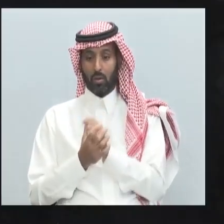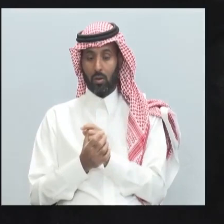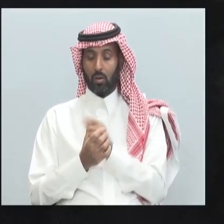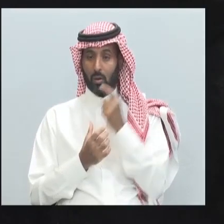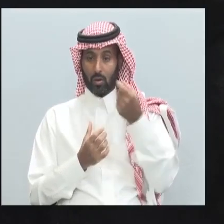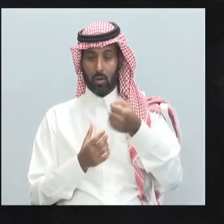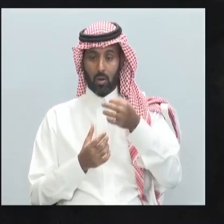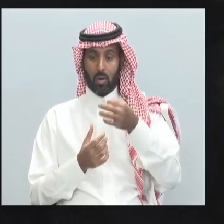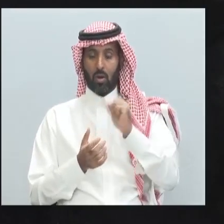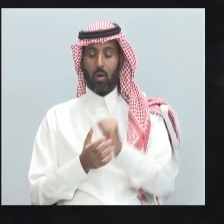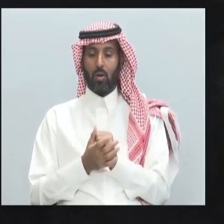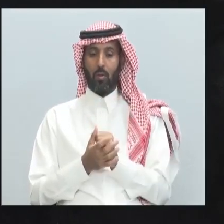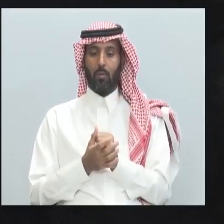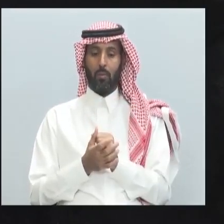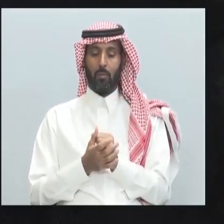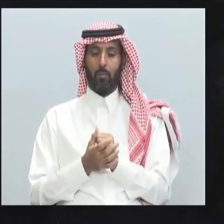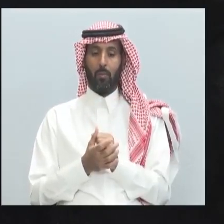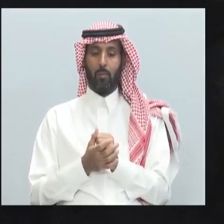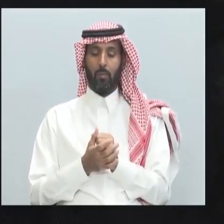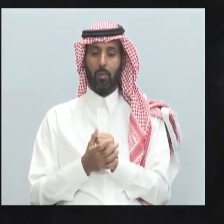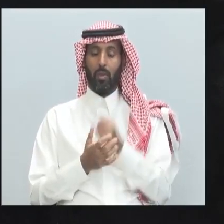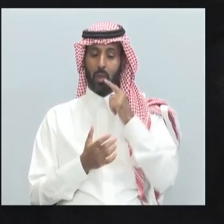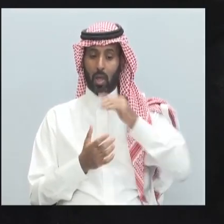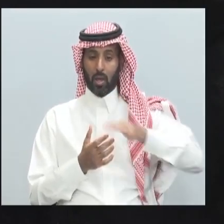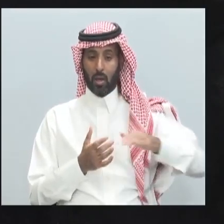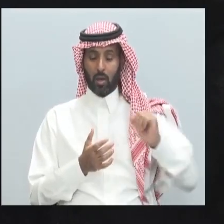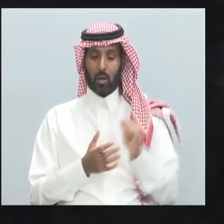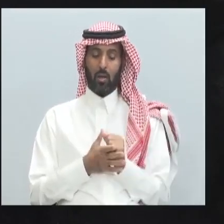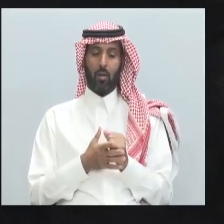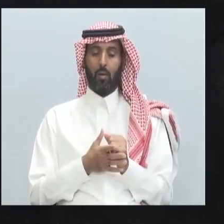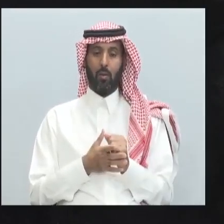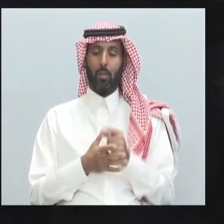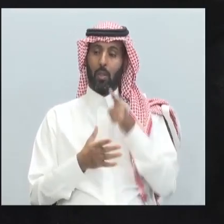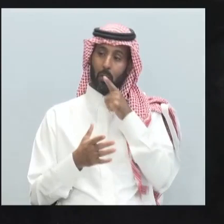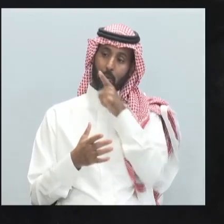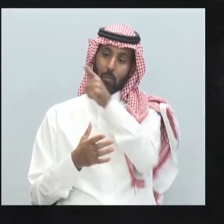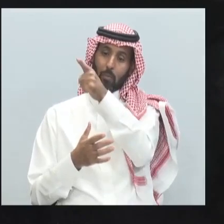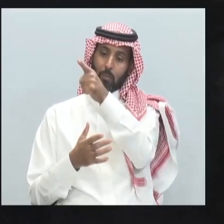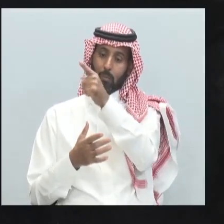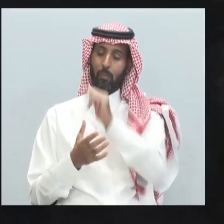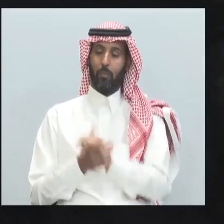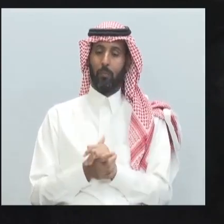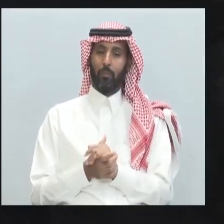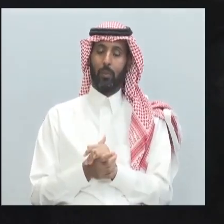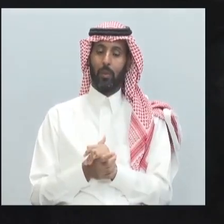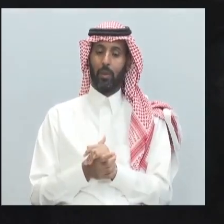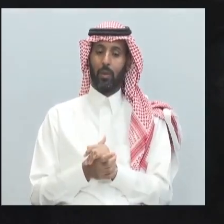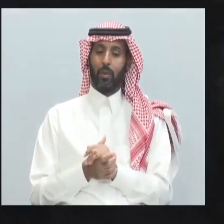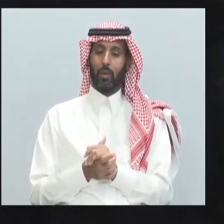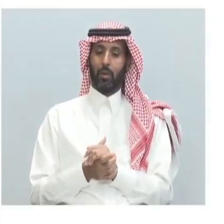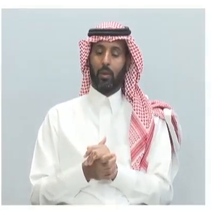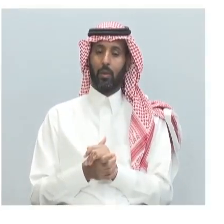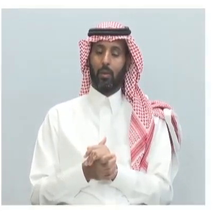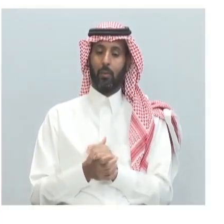this? A coin, what is this? A boy, and what about this? Yes, point,